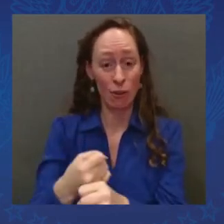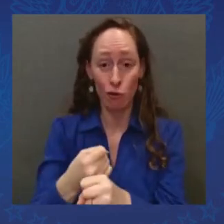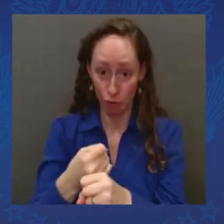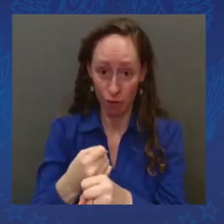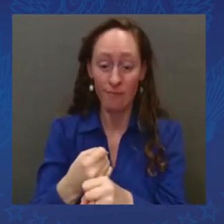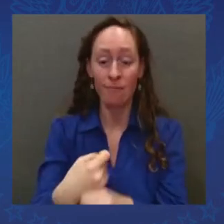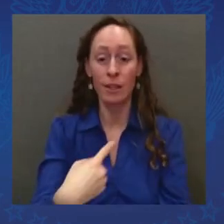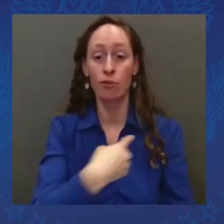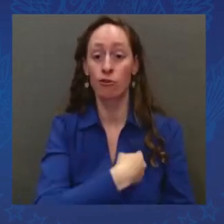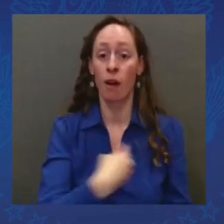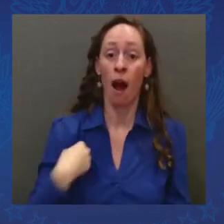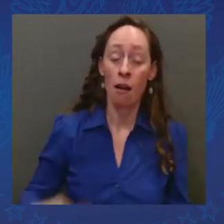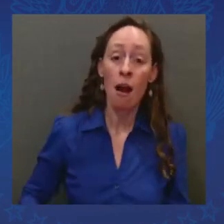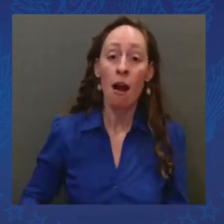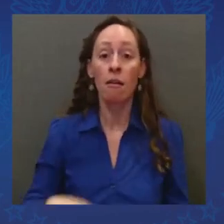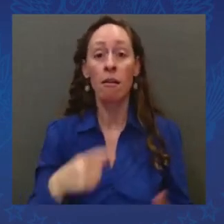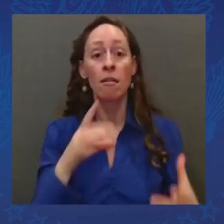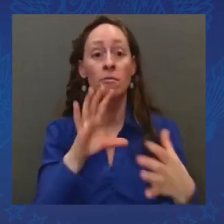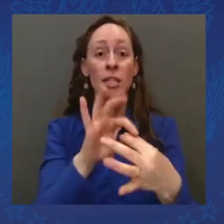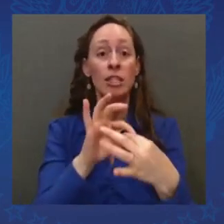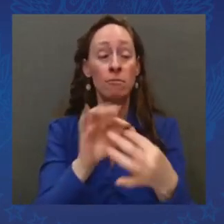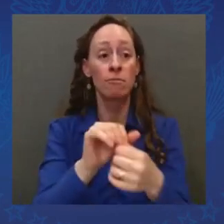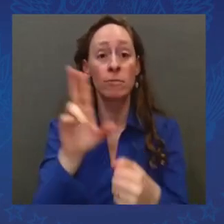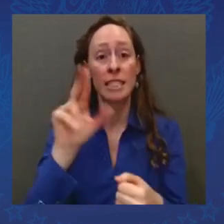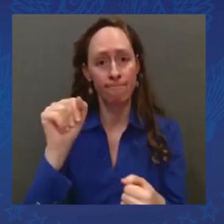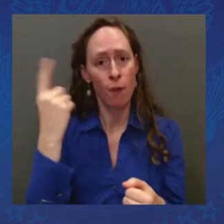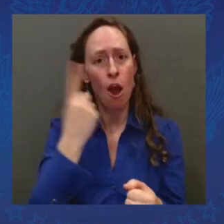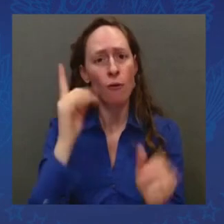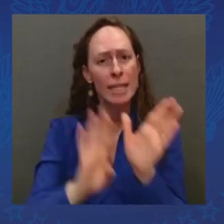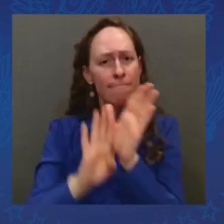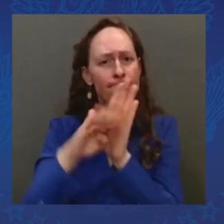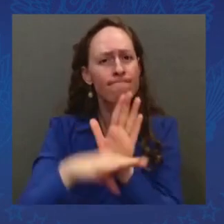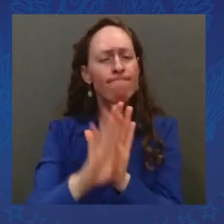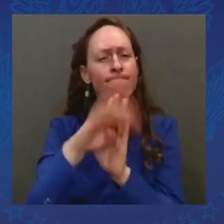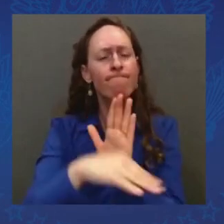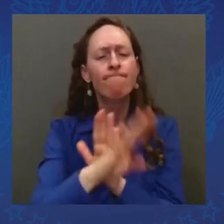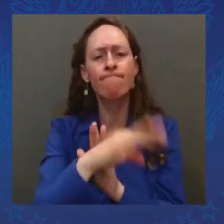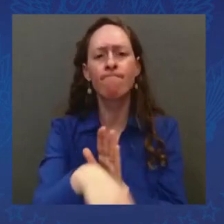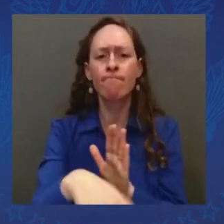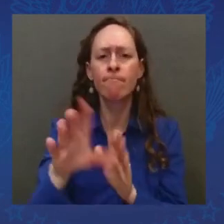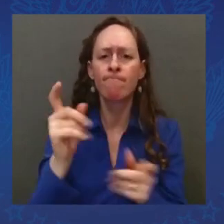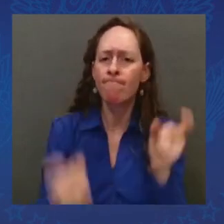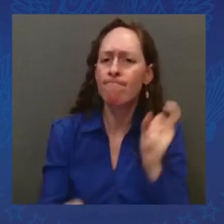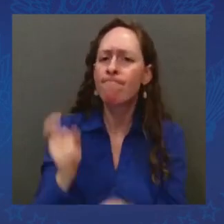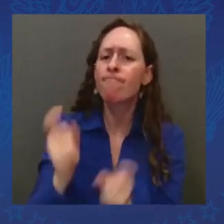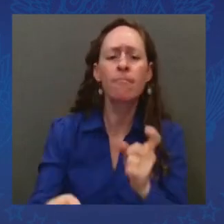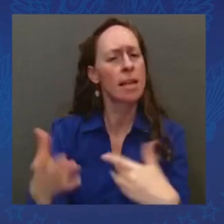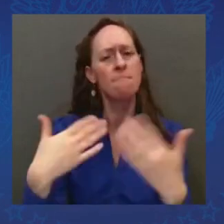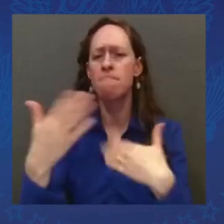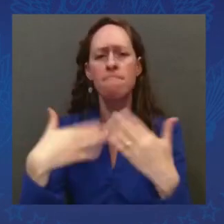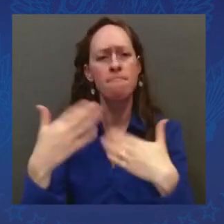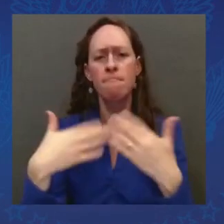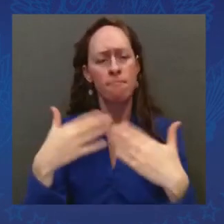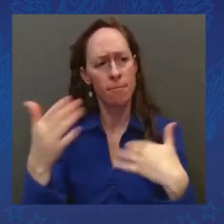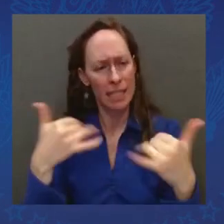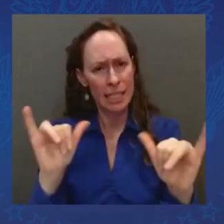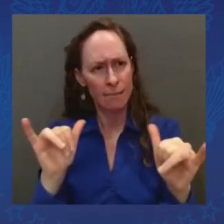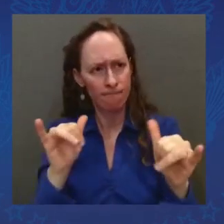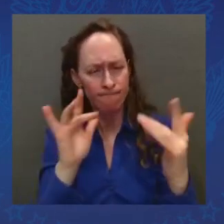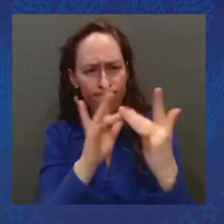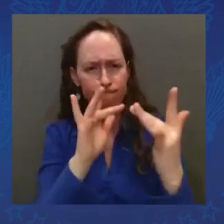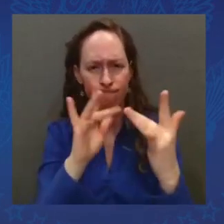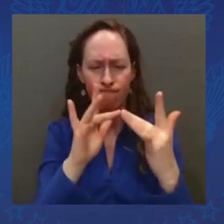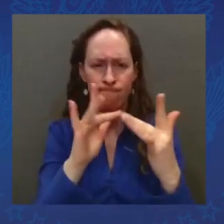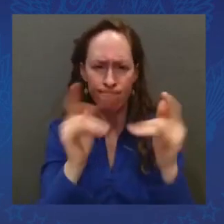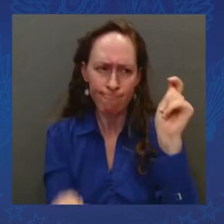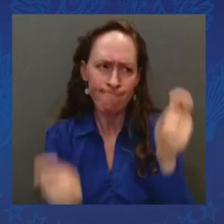has kept moving forward amid twists and turns. For two large countries like China and the United States, turning their back on each other is